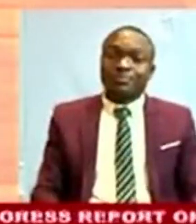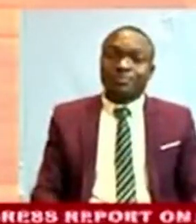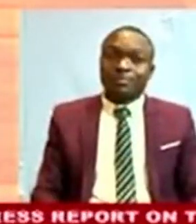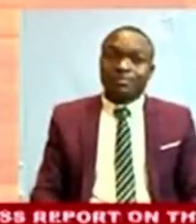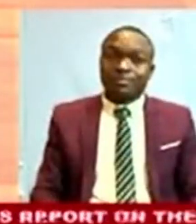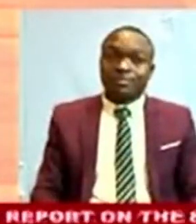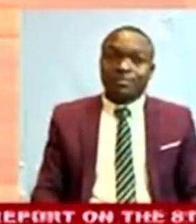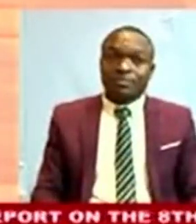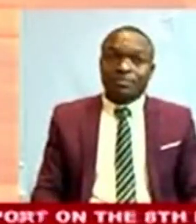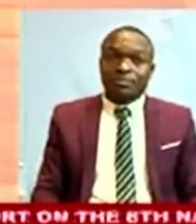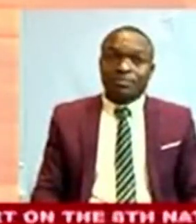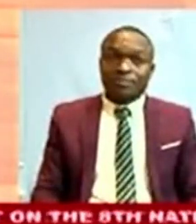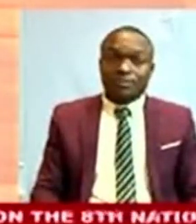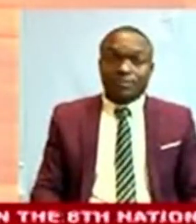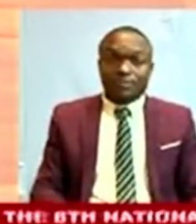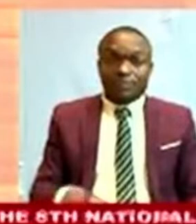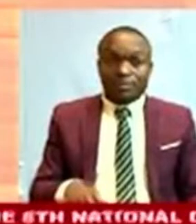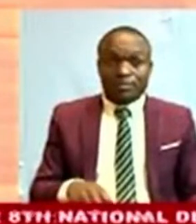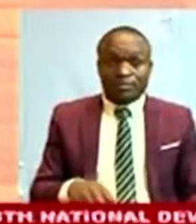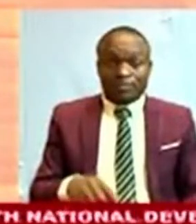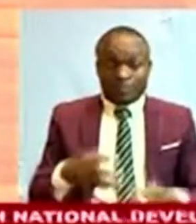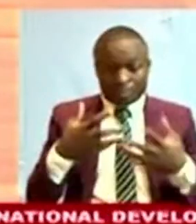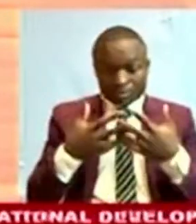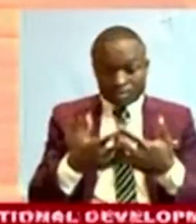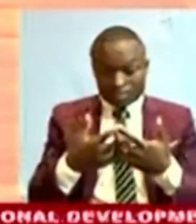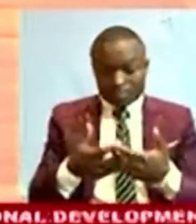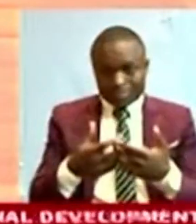commodities, essential equipment.